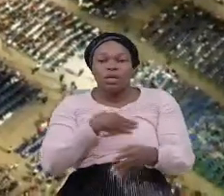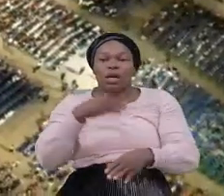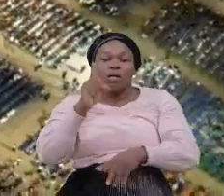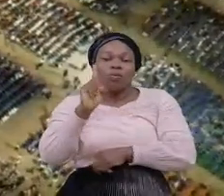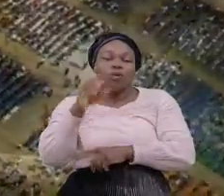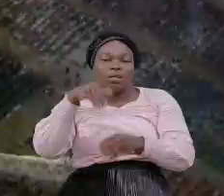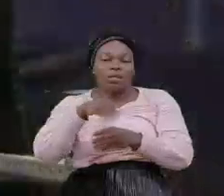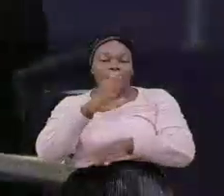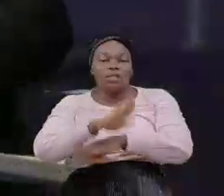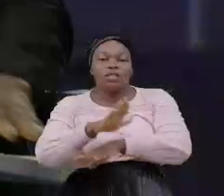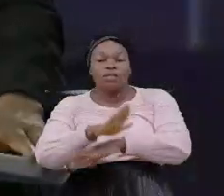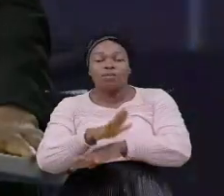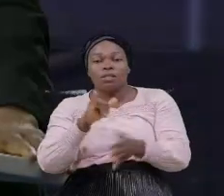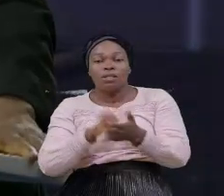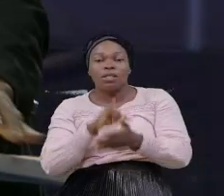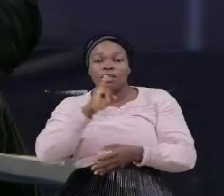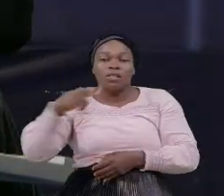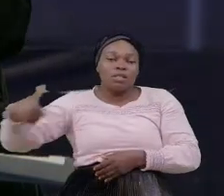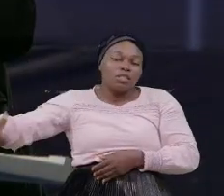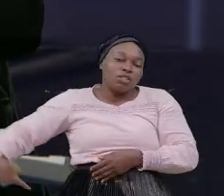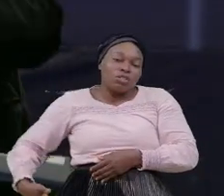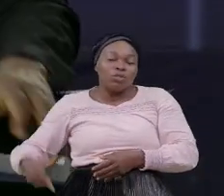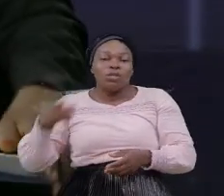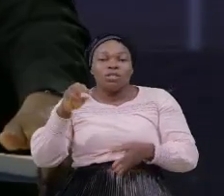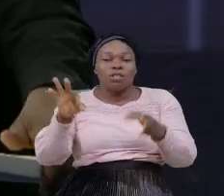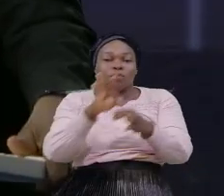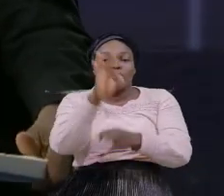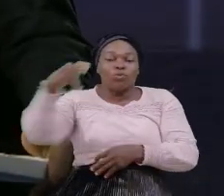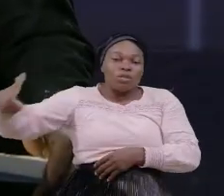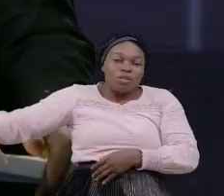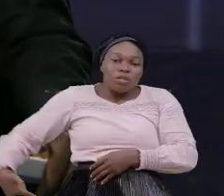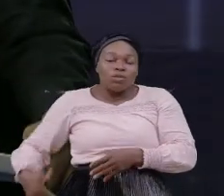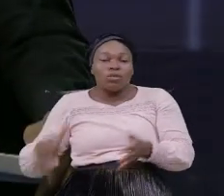injection, spiritual injection, will quicken our mortal body.